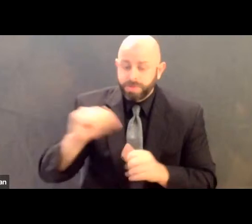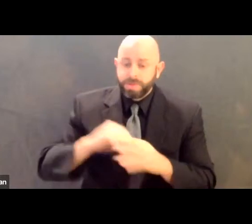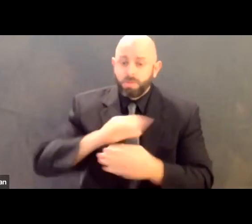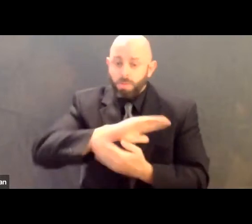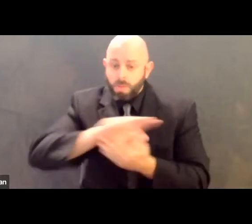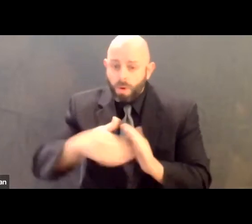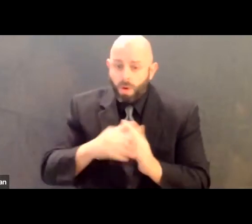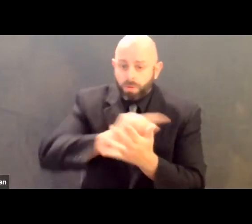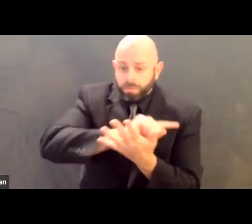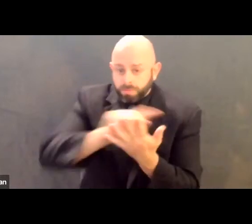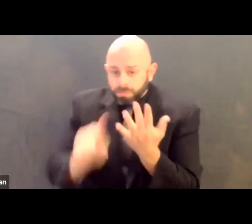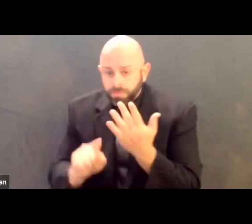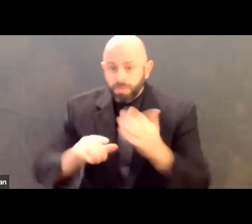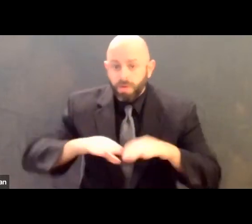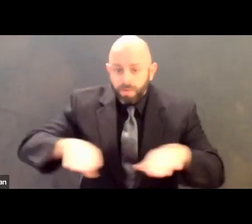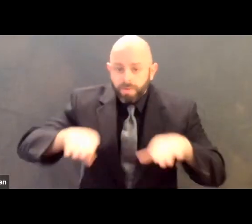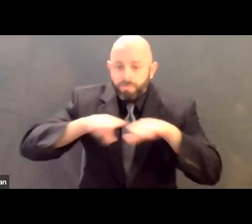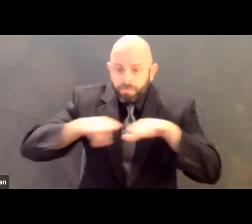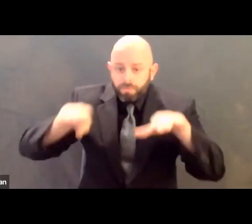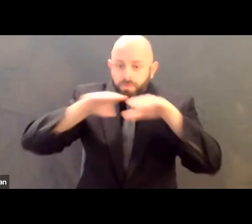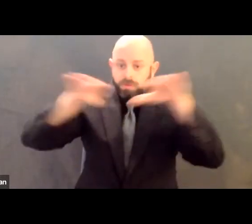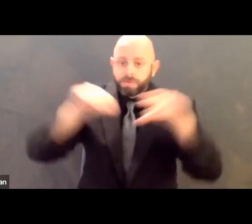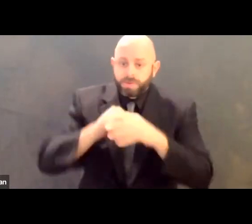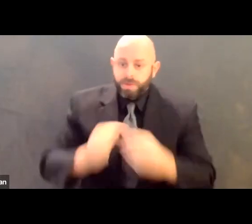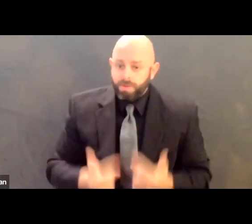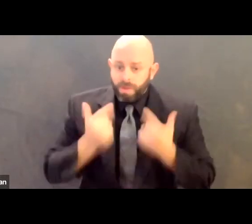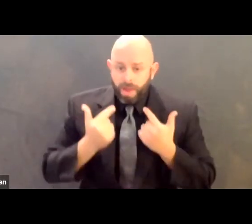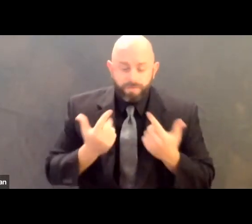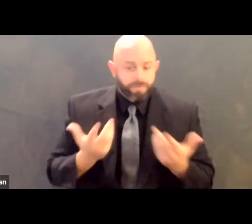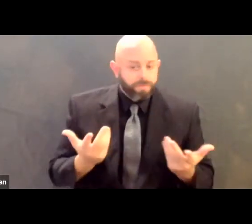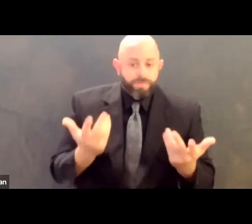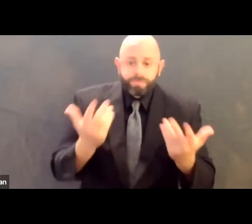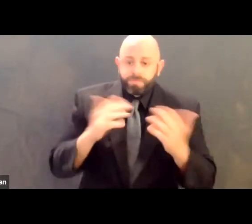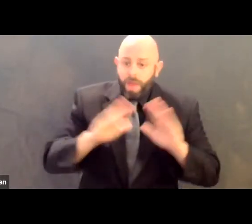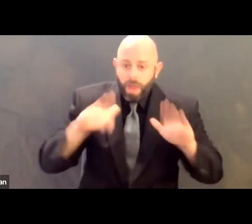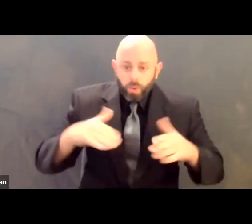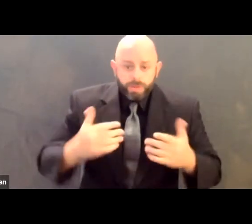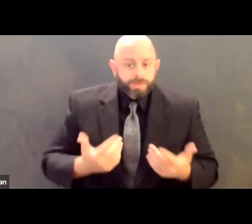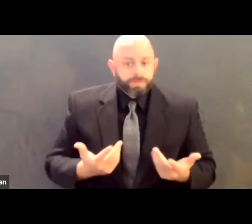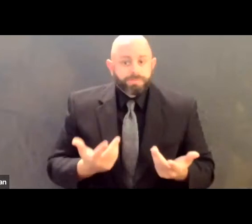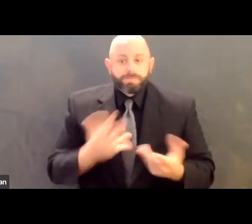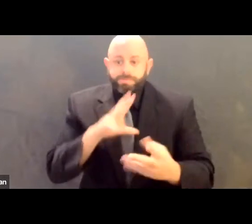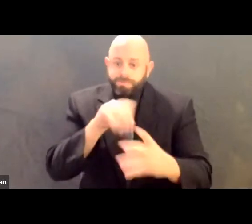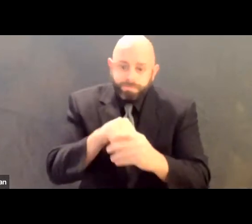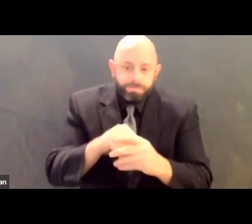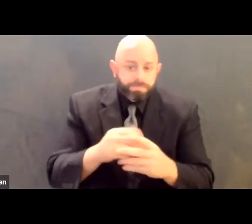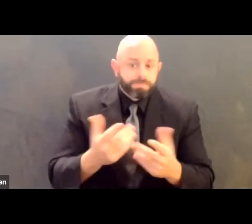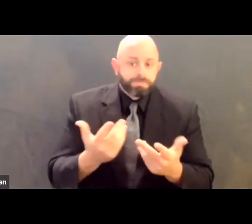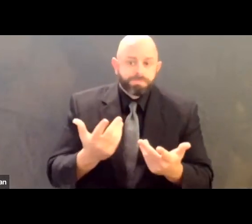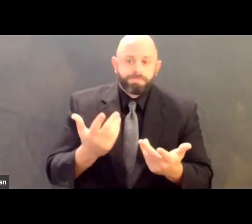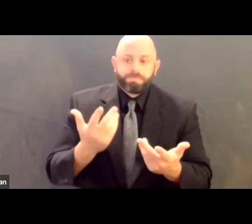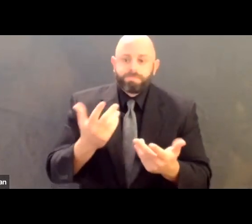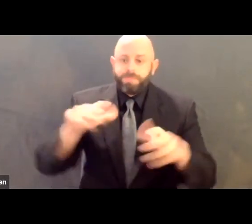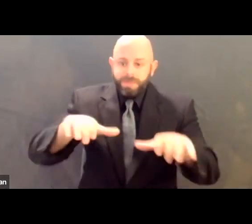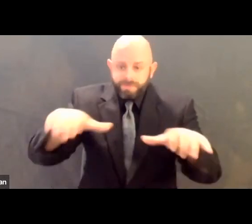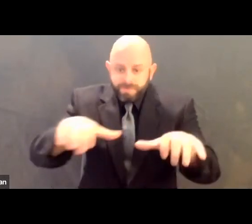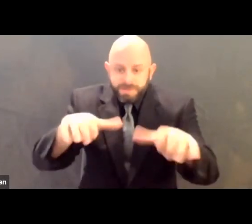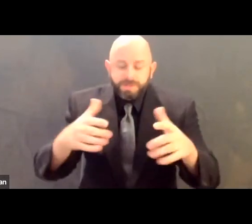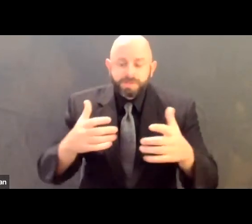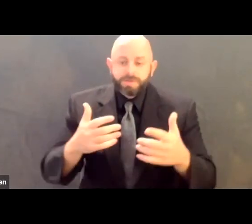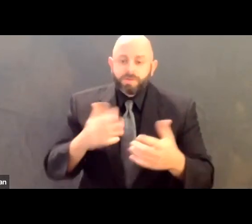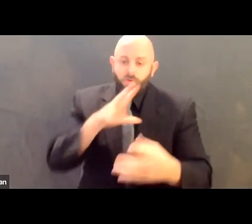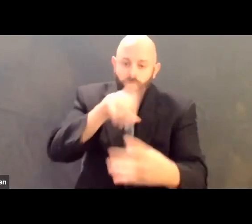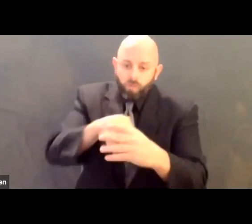phases of life, from living to participating to being active in